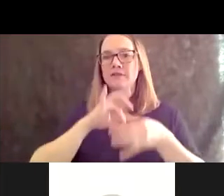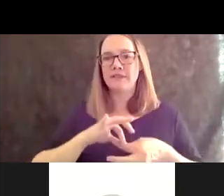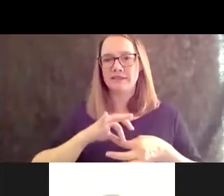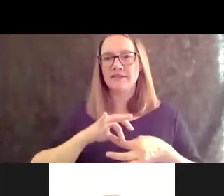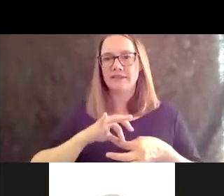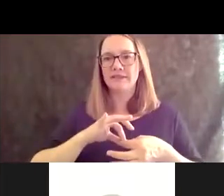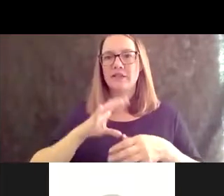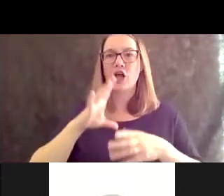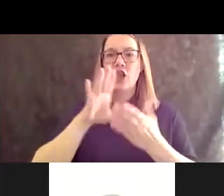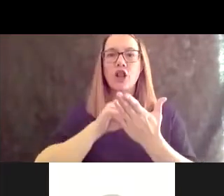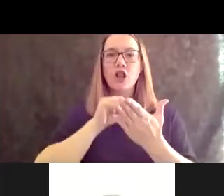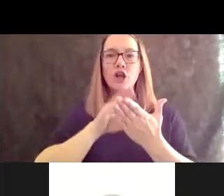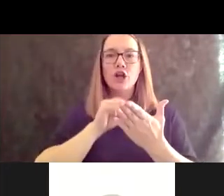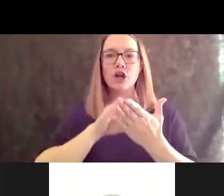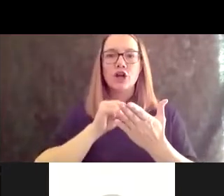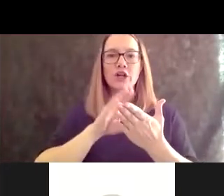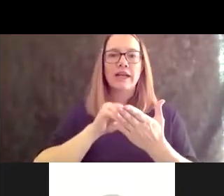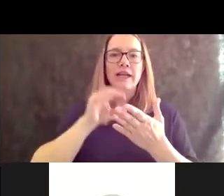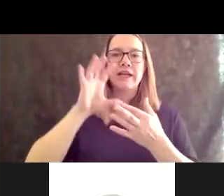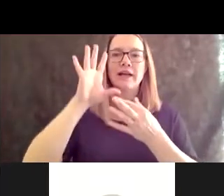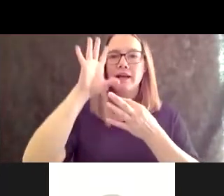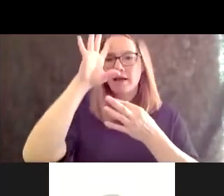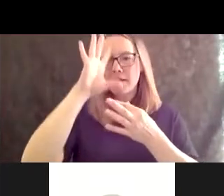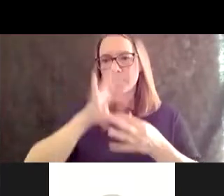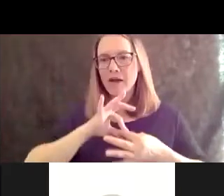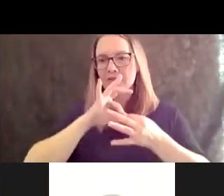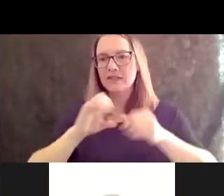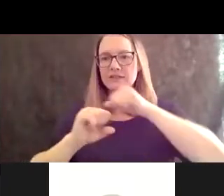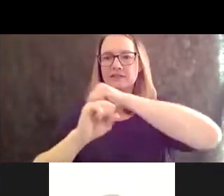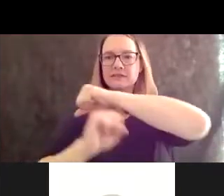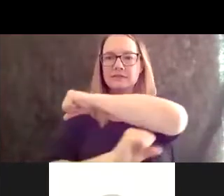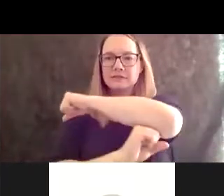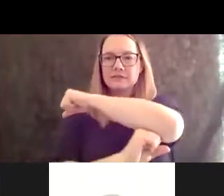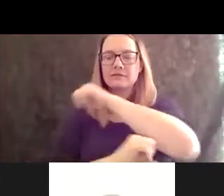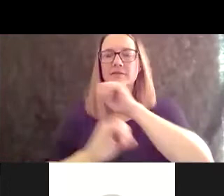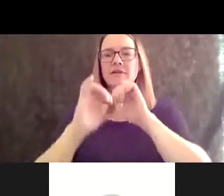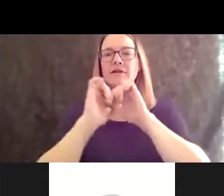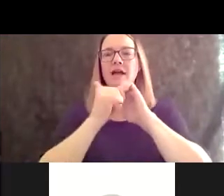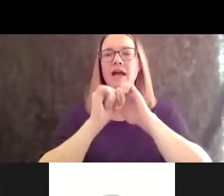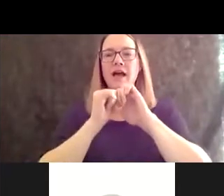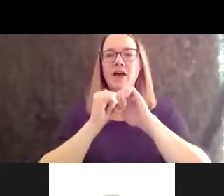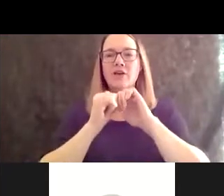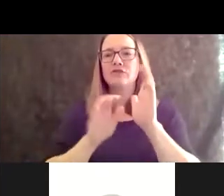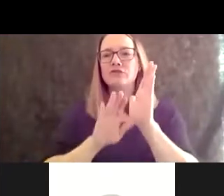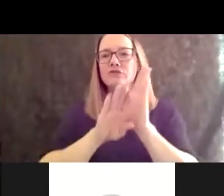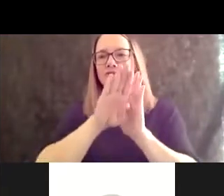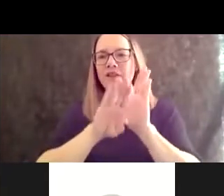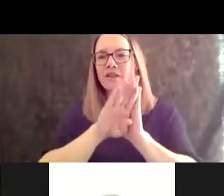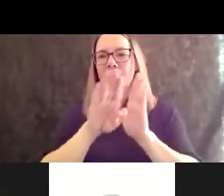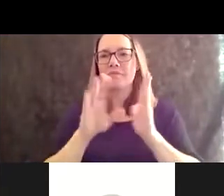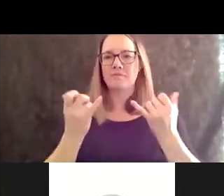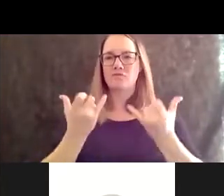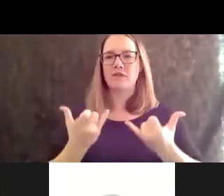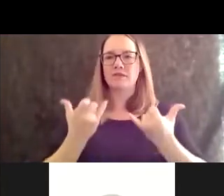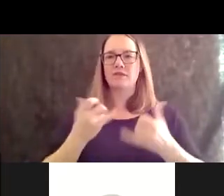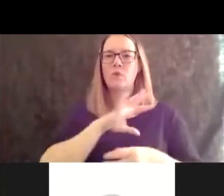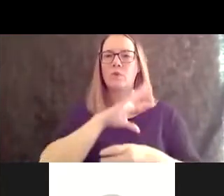the foundations of mindfulness and how to cultivate presence within the natural world.